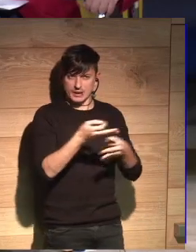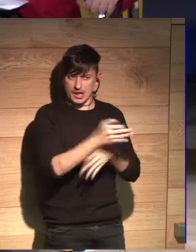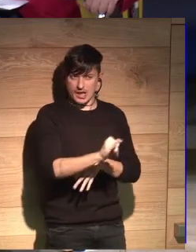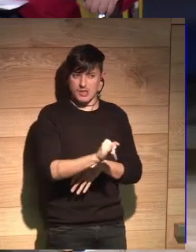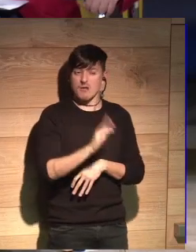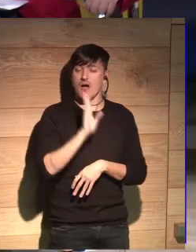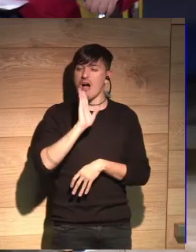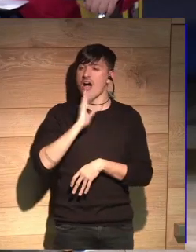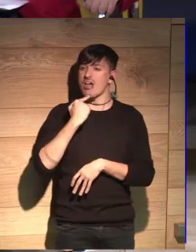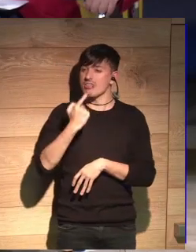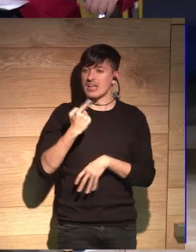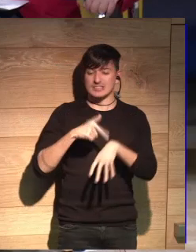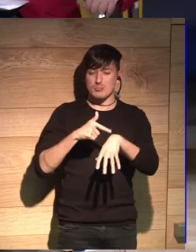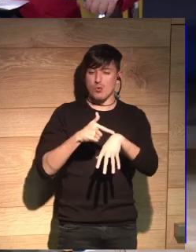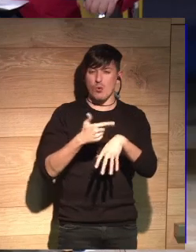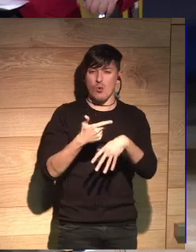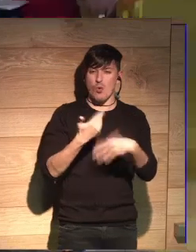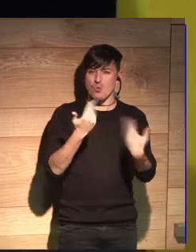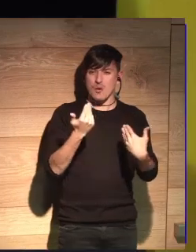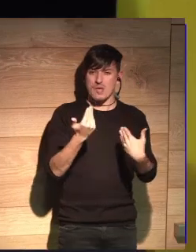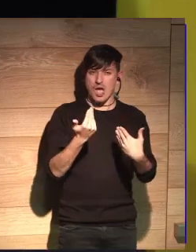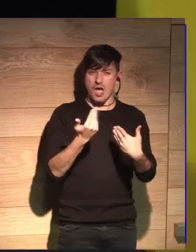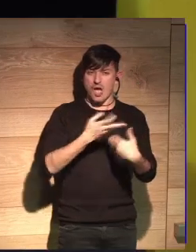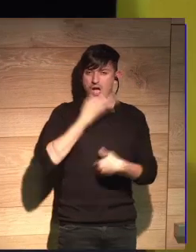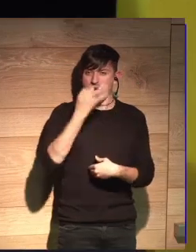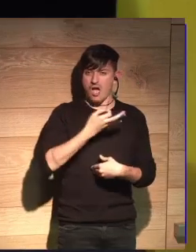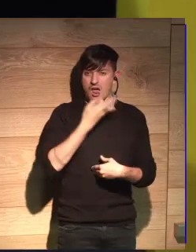life. And you were saying, Anders, that there was